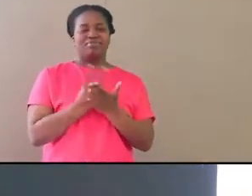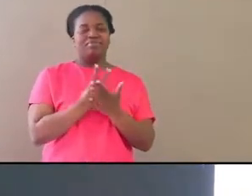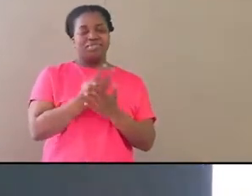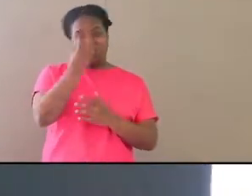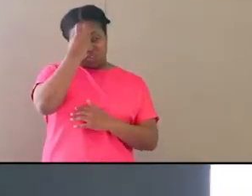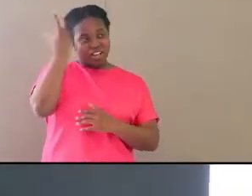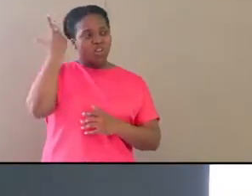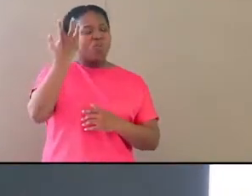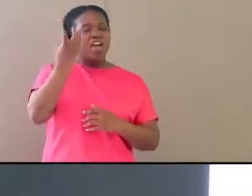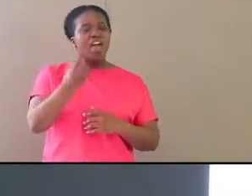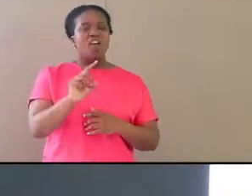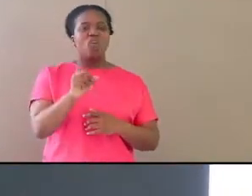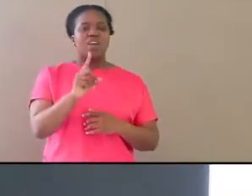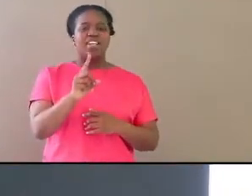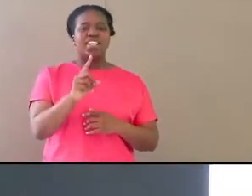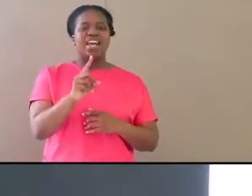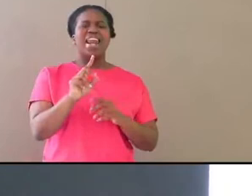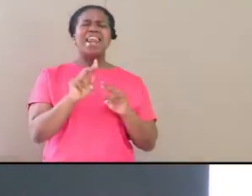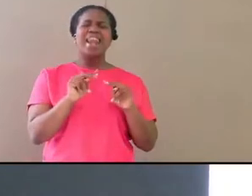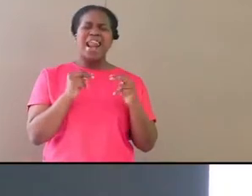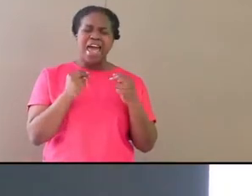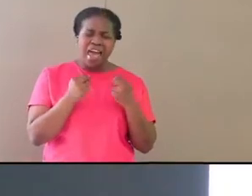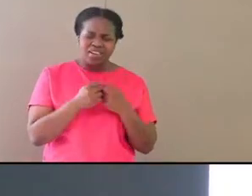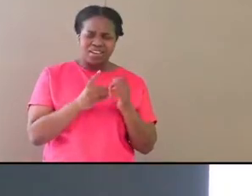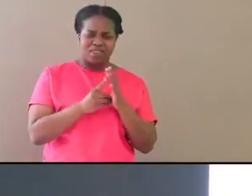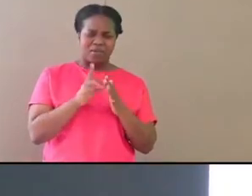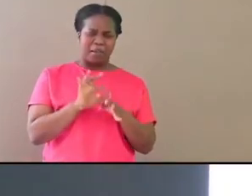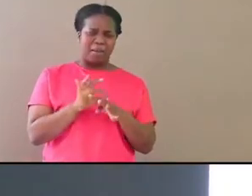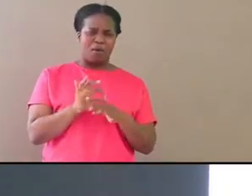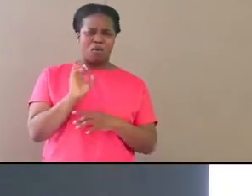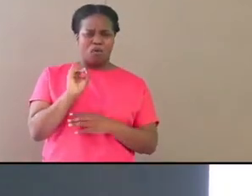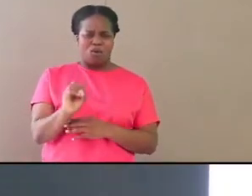that we have a national development plan that we are working towards.